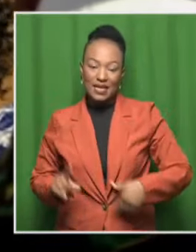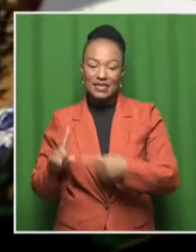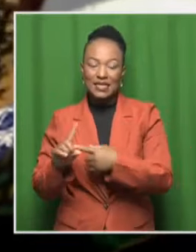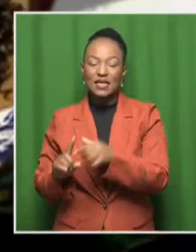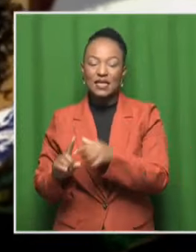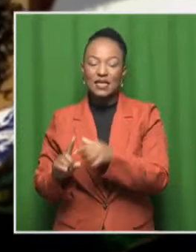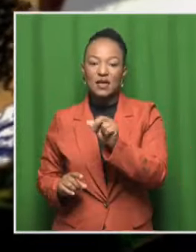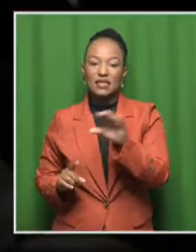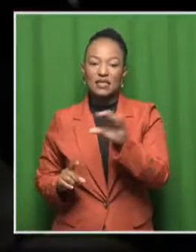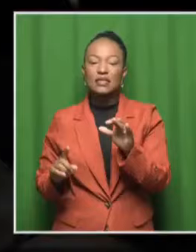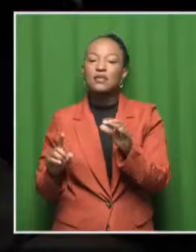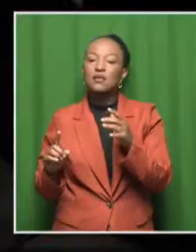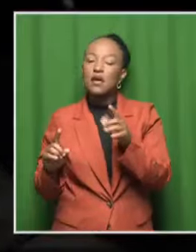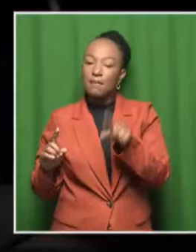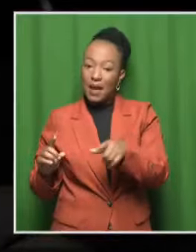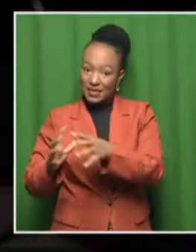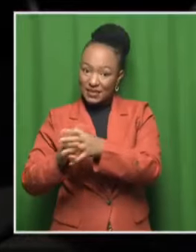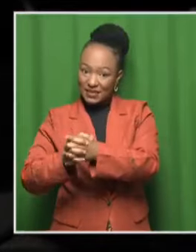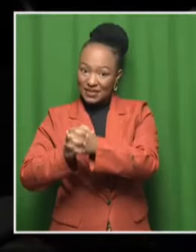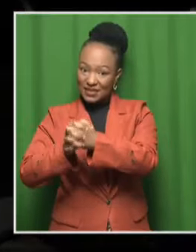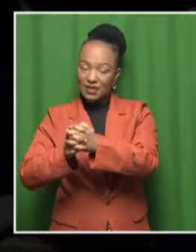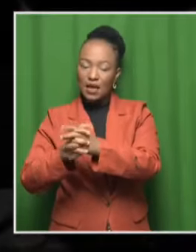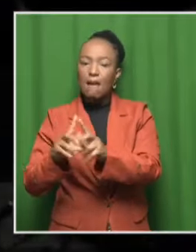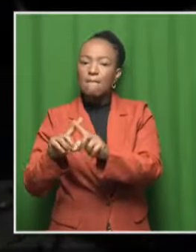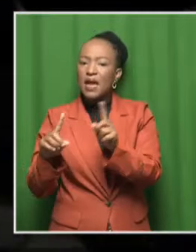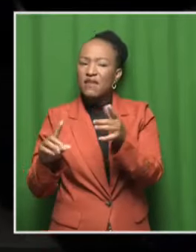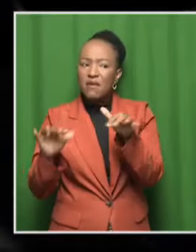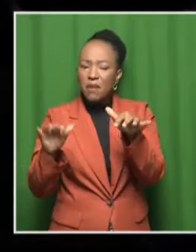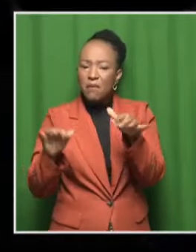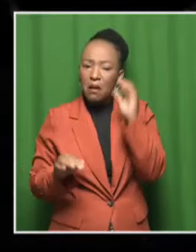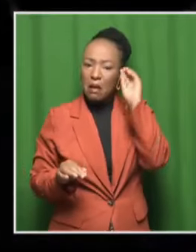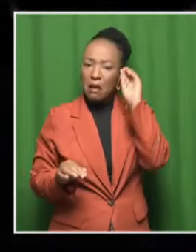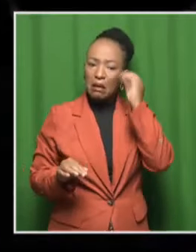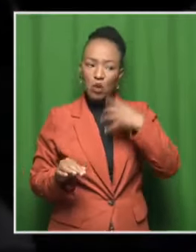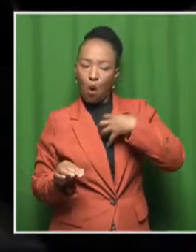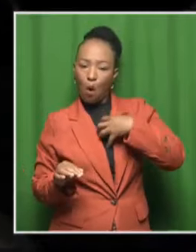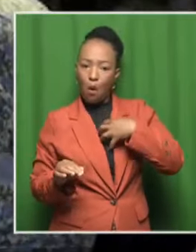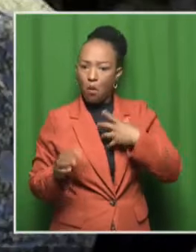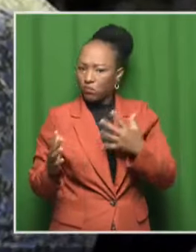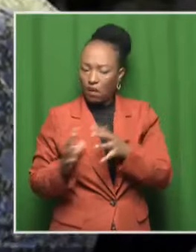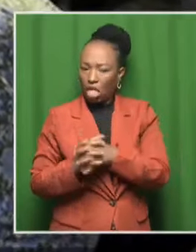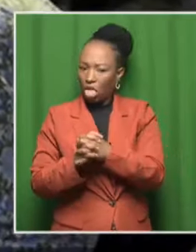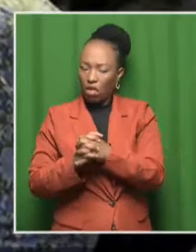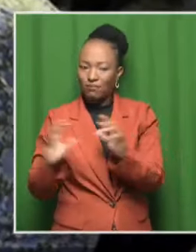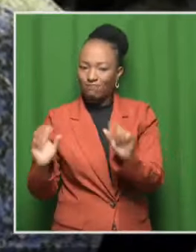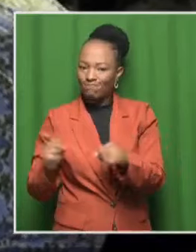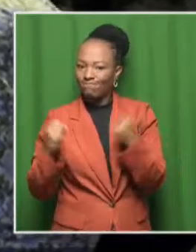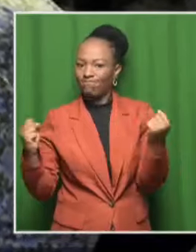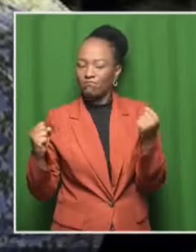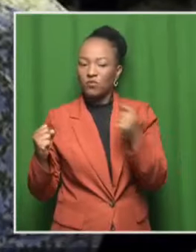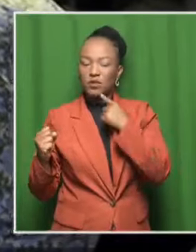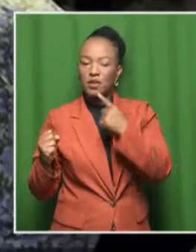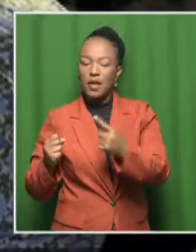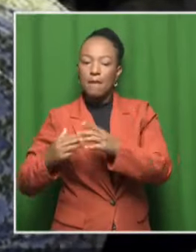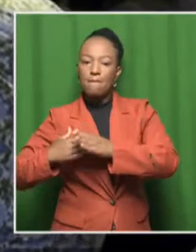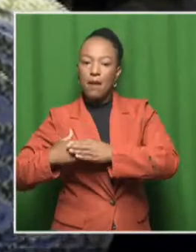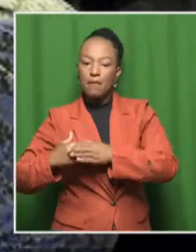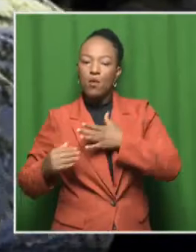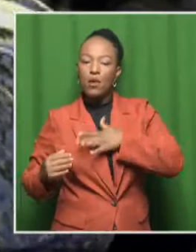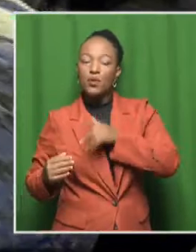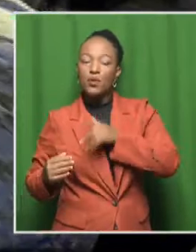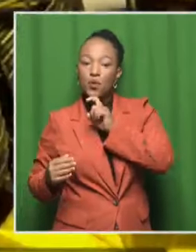unite with those who want to further their own personal interests. Ramaphosa called on party members to isolate those who want to use